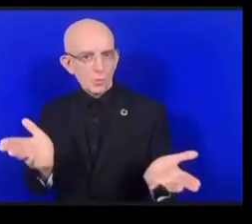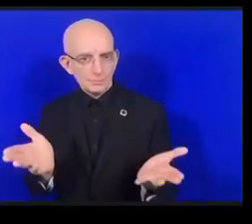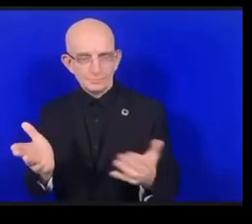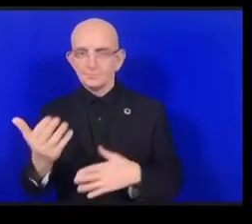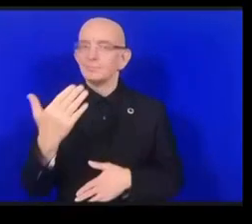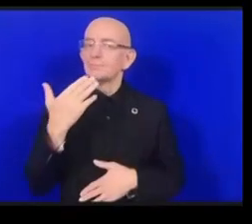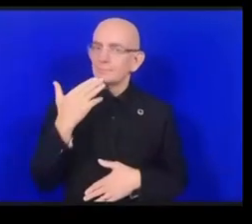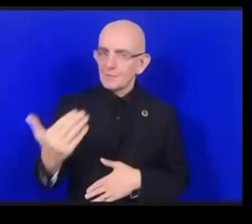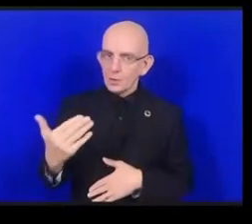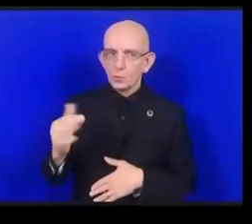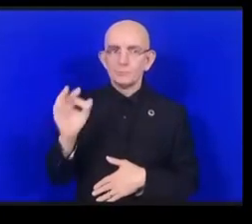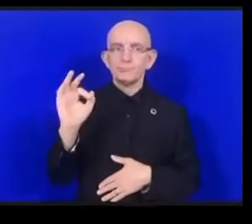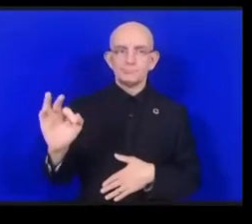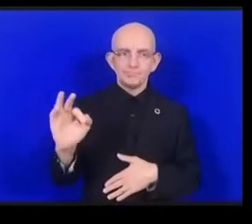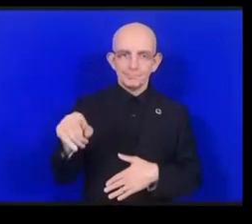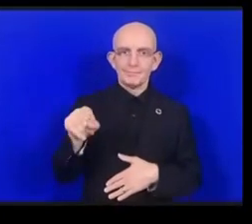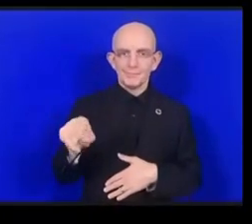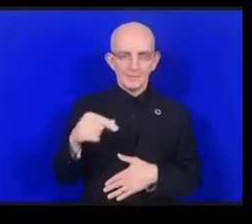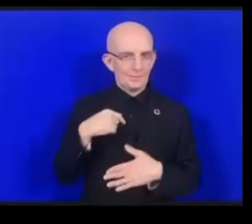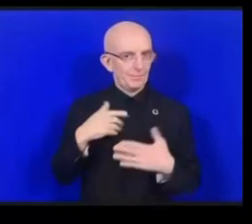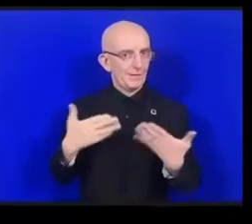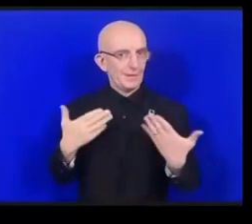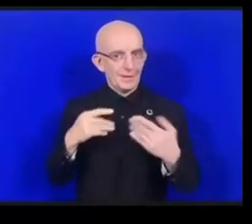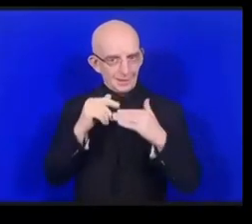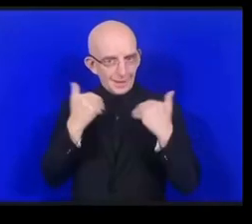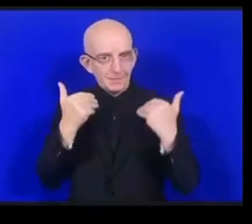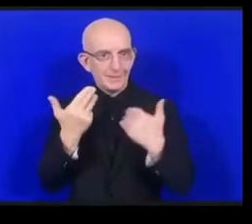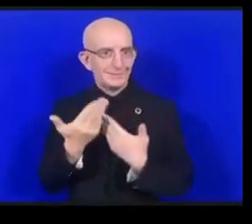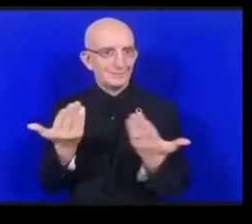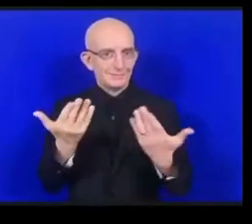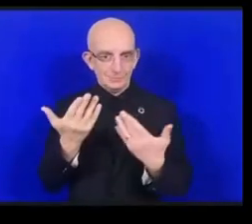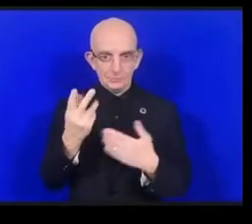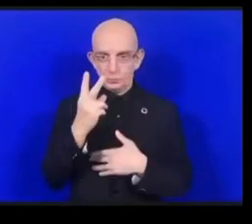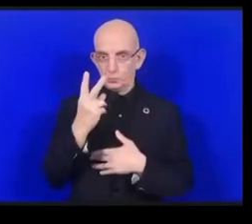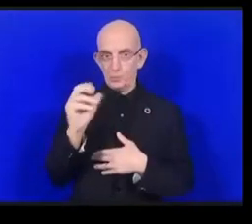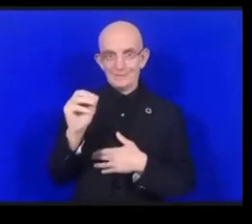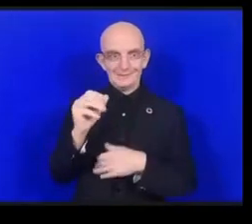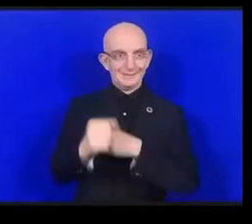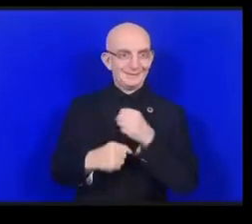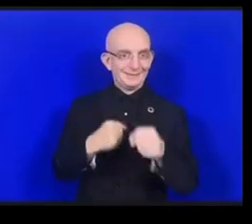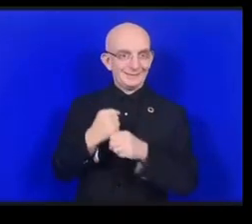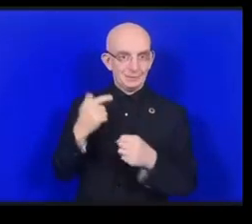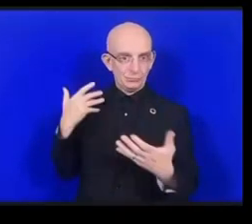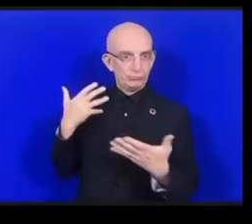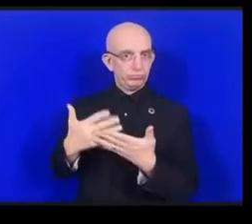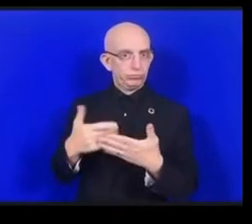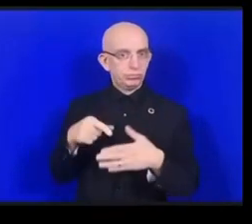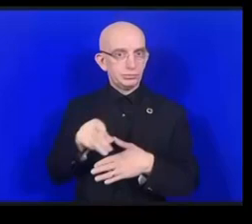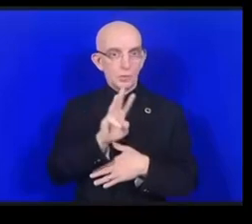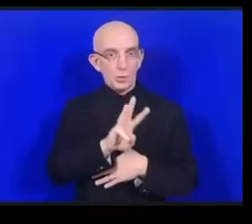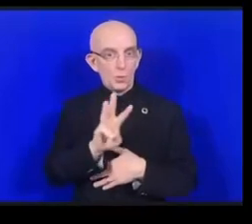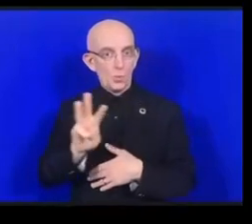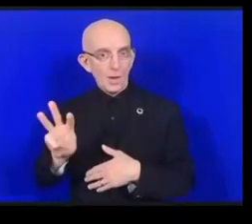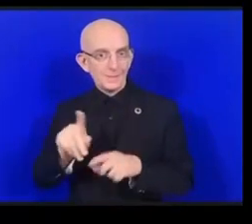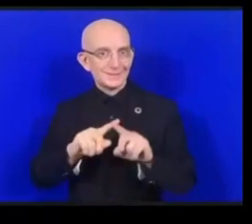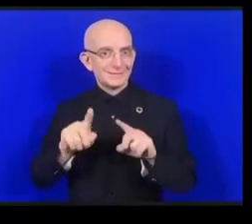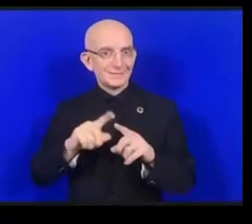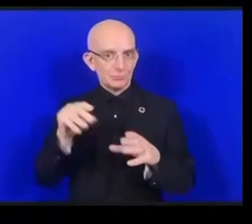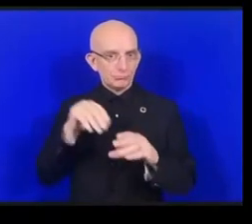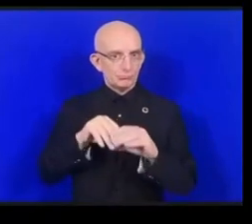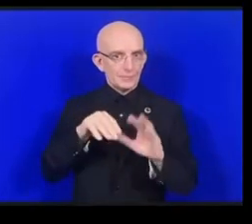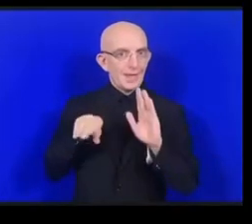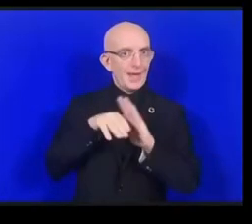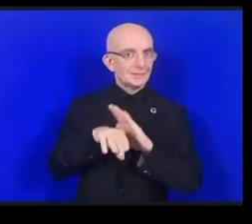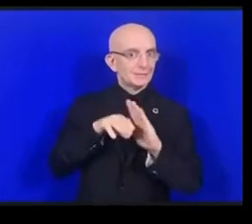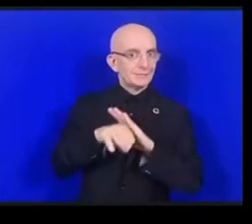guidelines have been adopted we can give a bit of stamina to to that uh input uh uh now